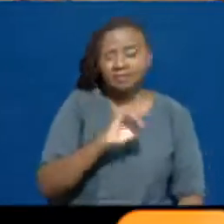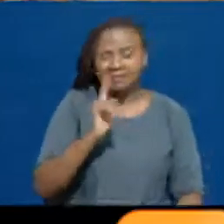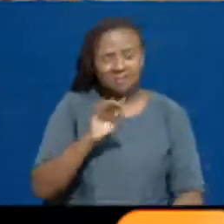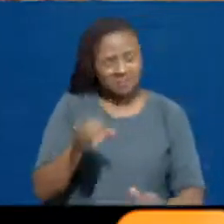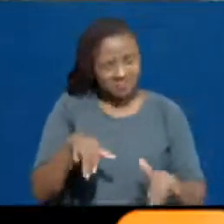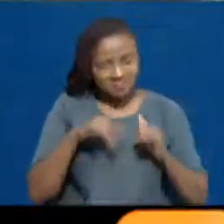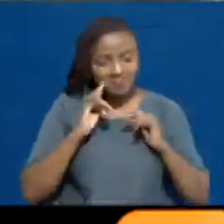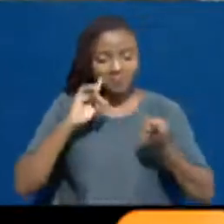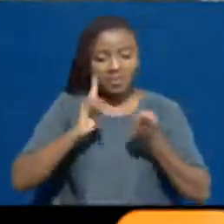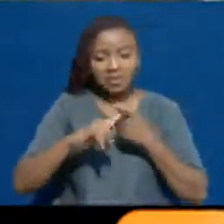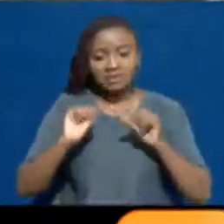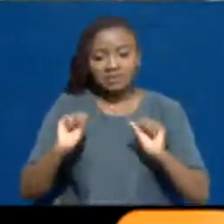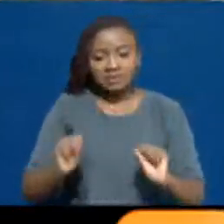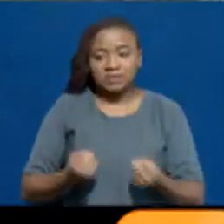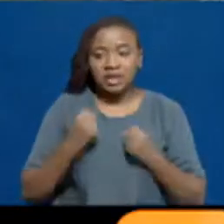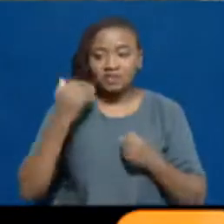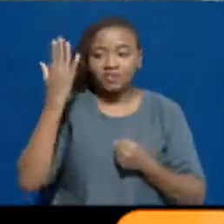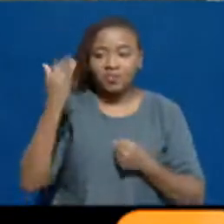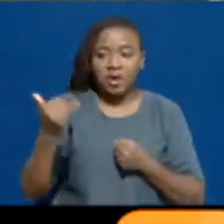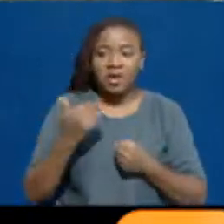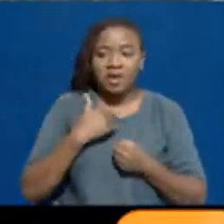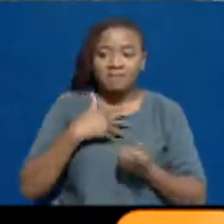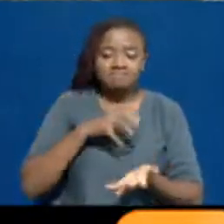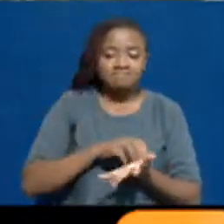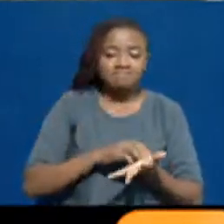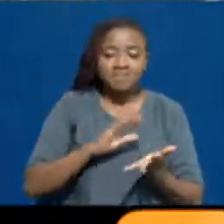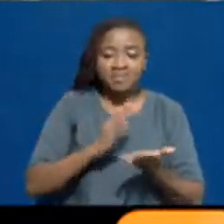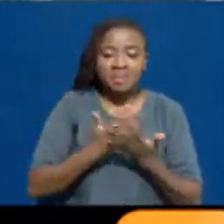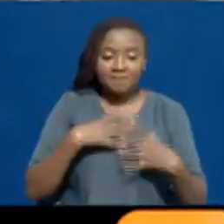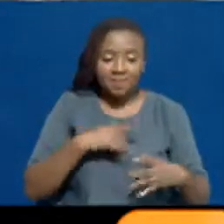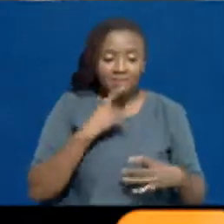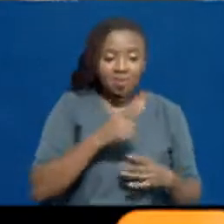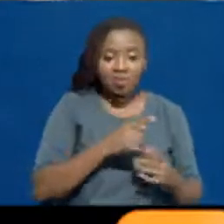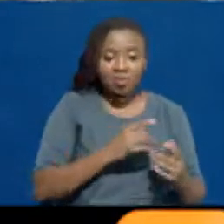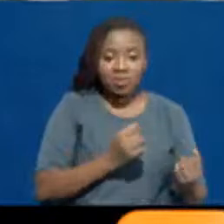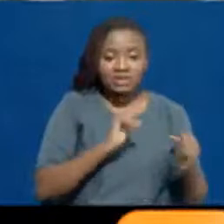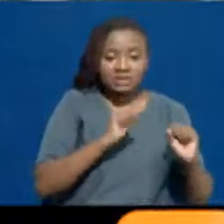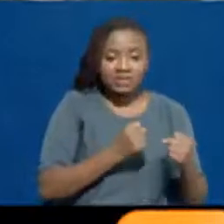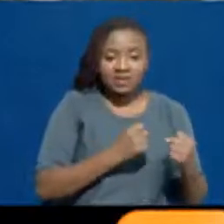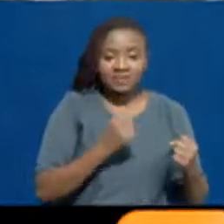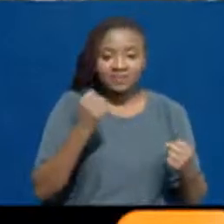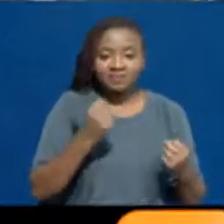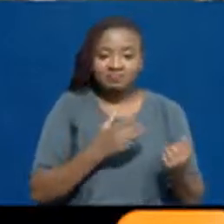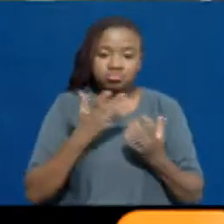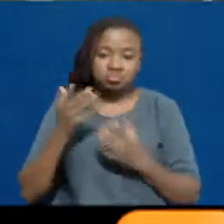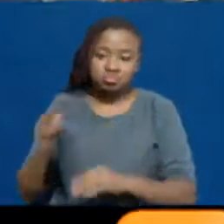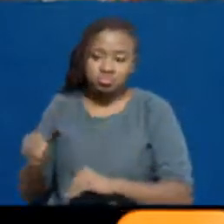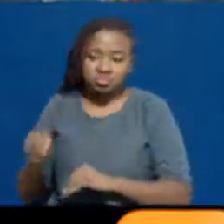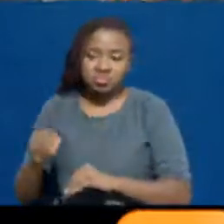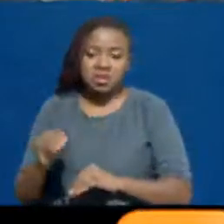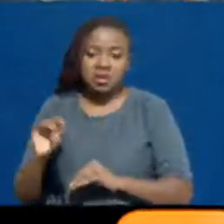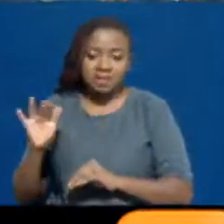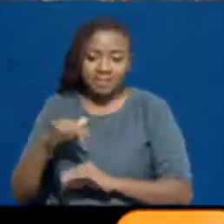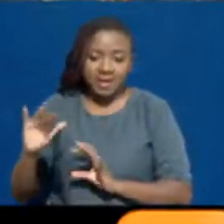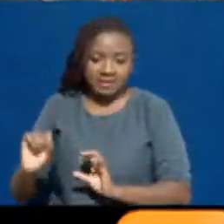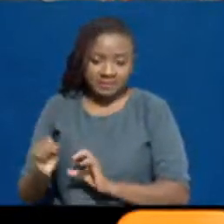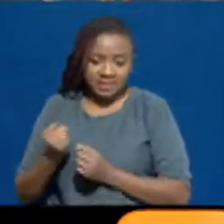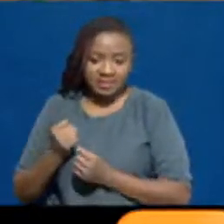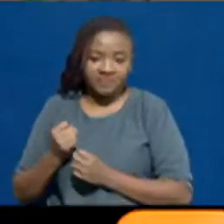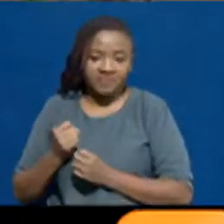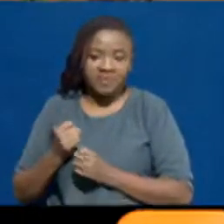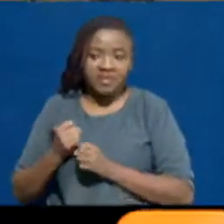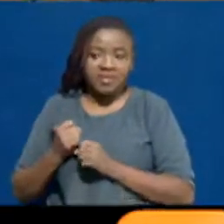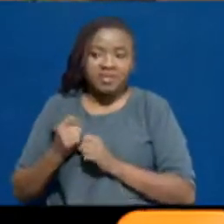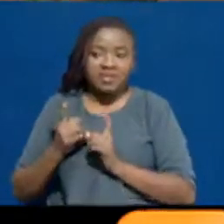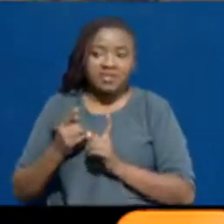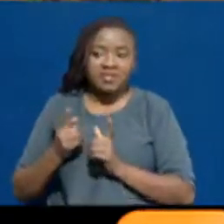is safe. Because we have had situation where people who were rescued about 2 weeks ago, brought to safe ground,